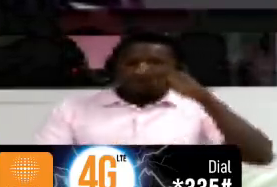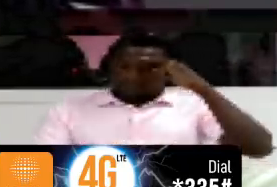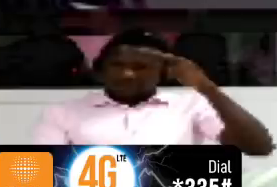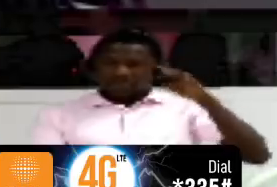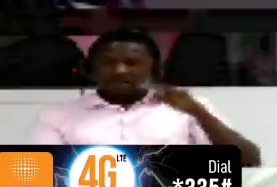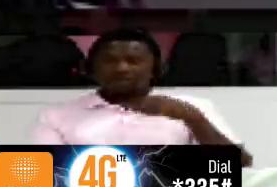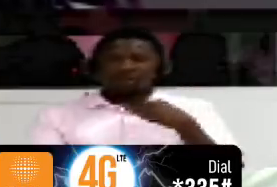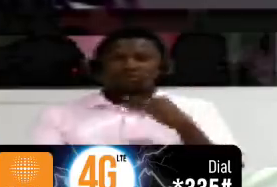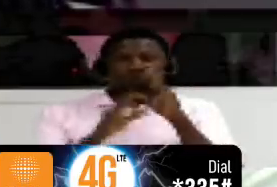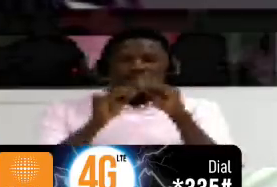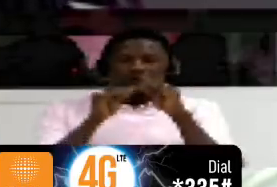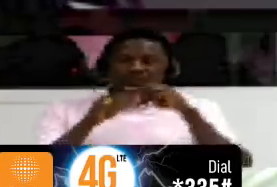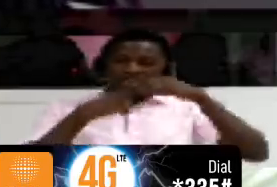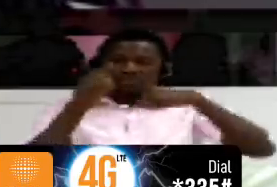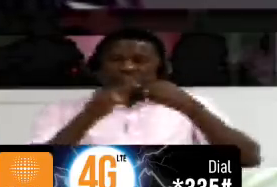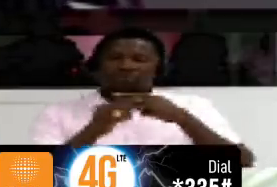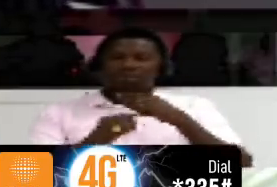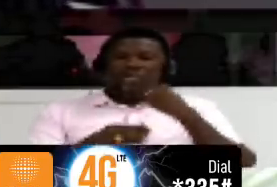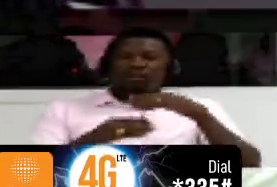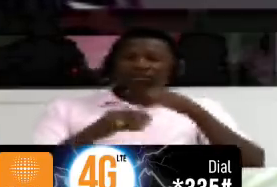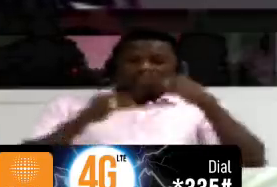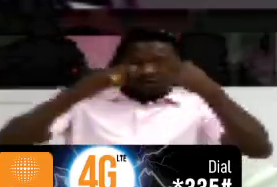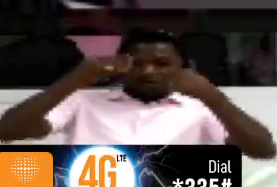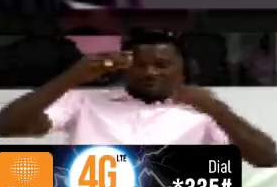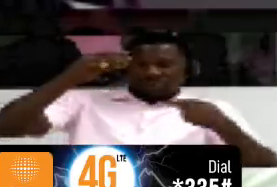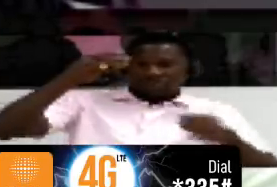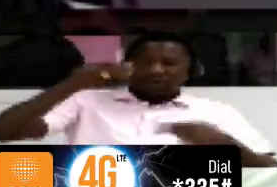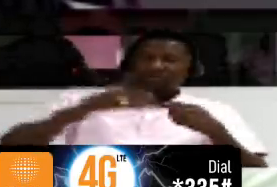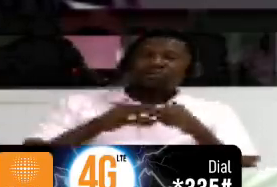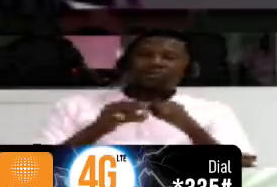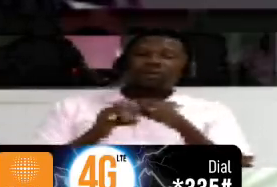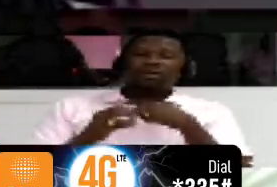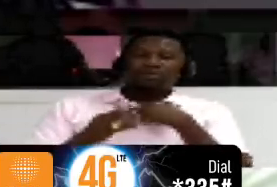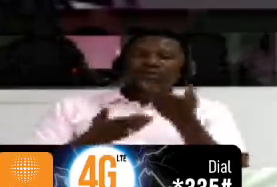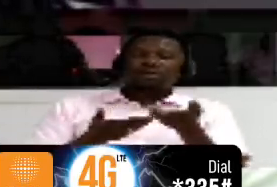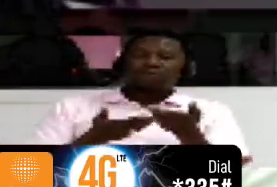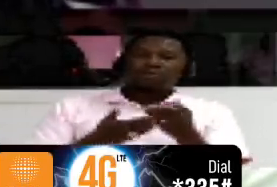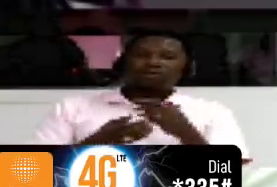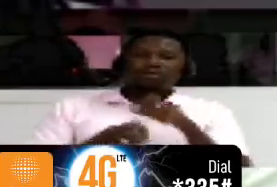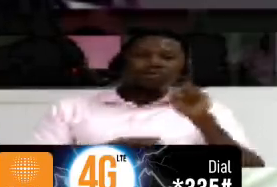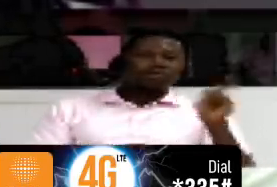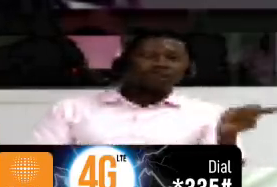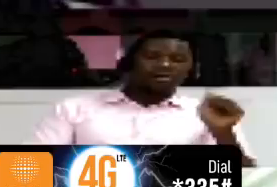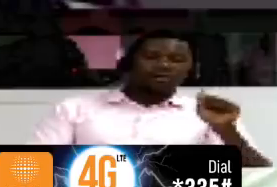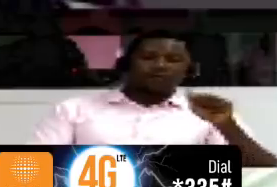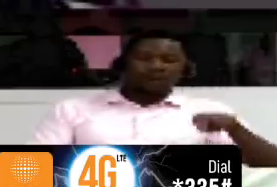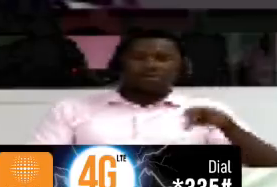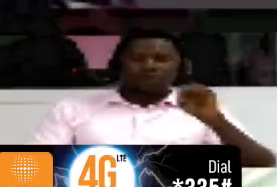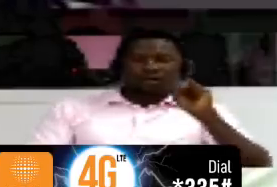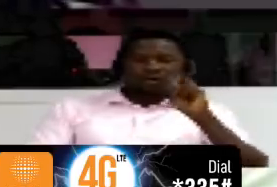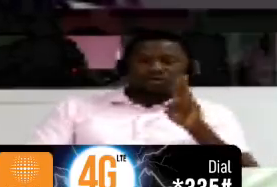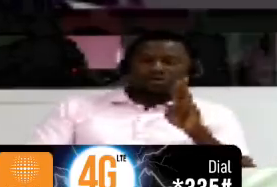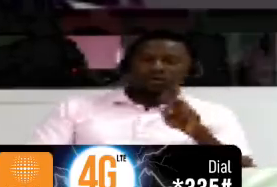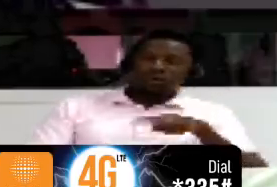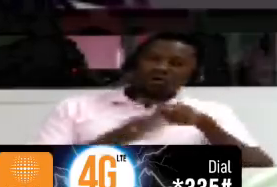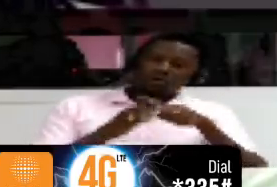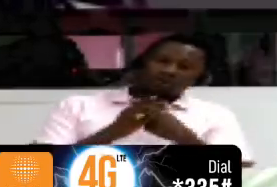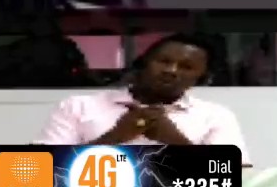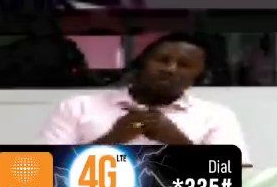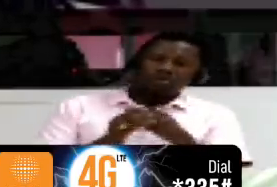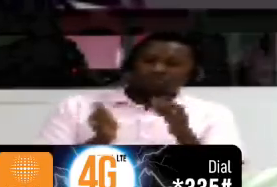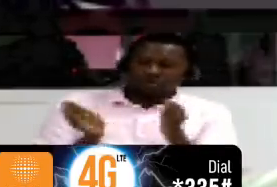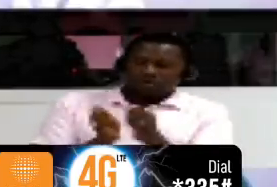actual executive setup of GAMSU or the sub-union, as well